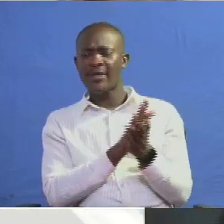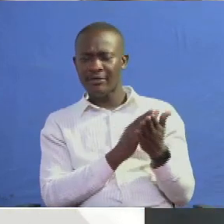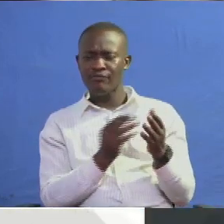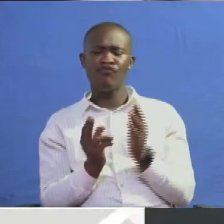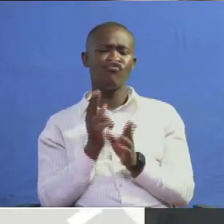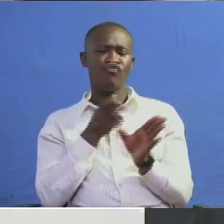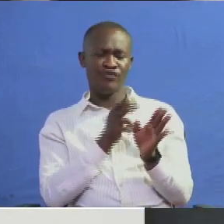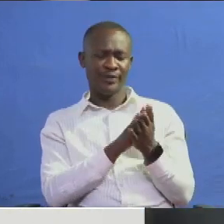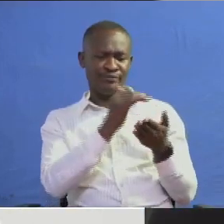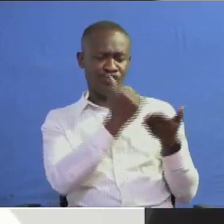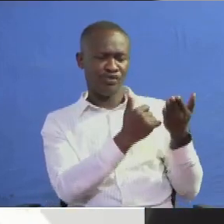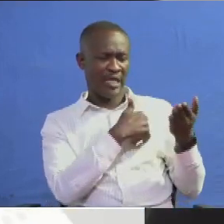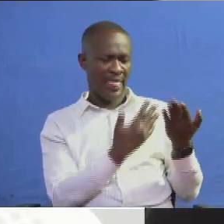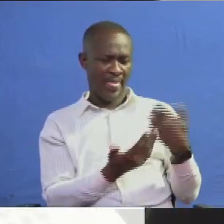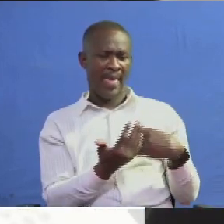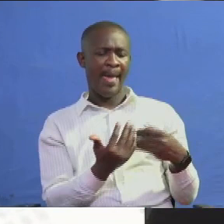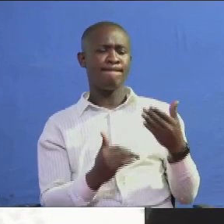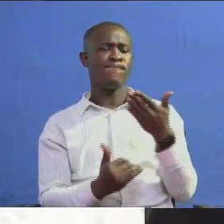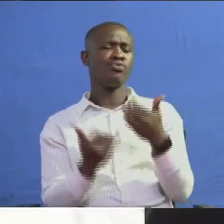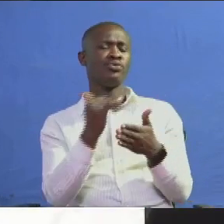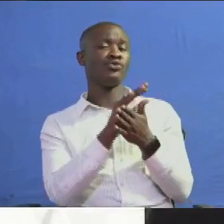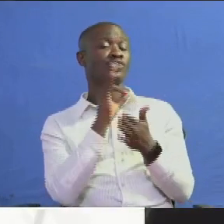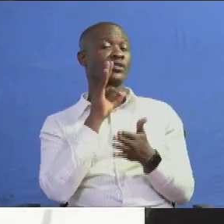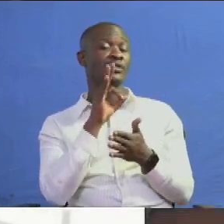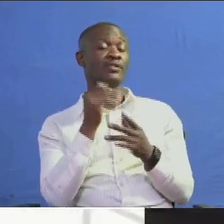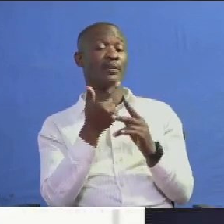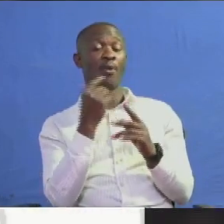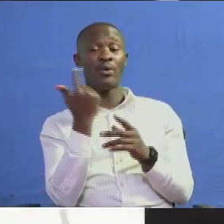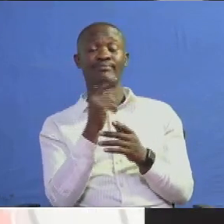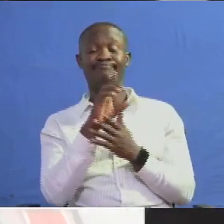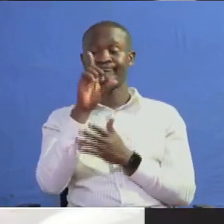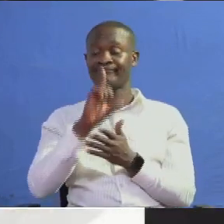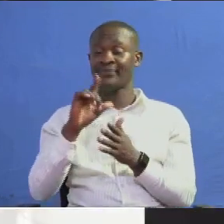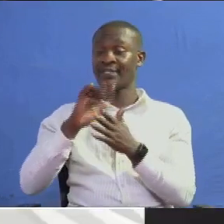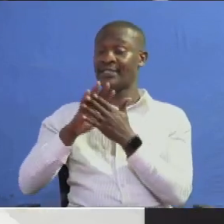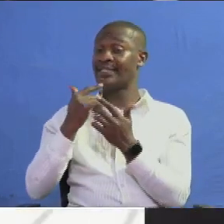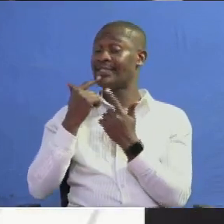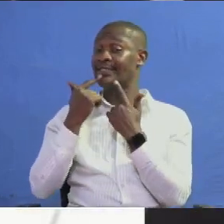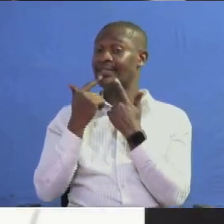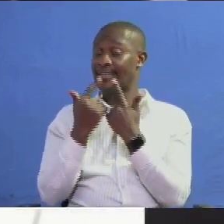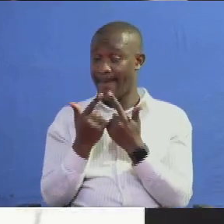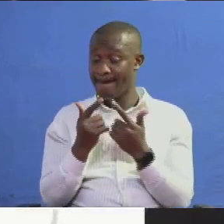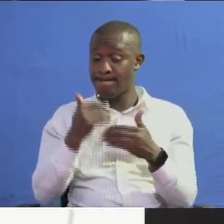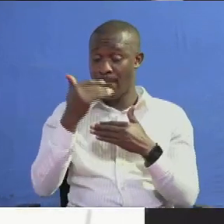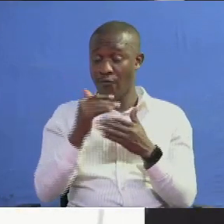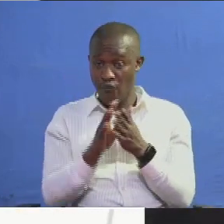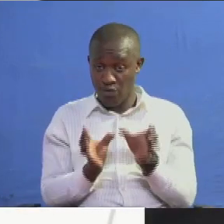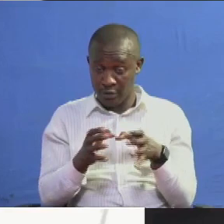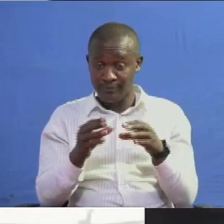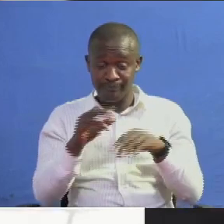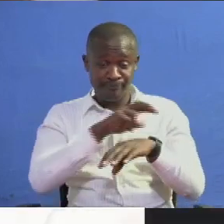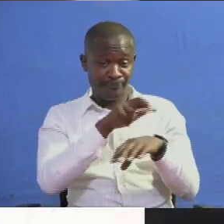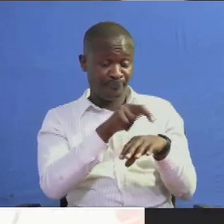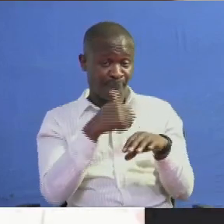and drive up the cost of super petrol to 300 shillings per litre. In his statement before the National Dialogue Committee earlier